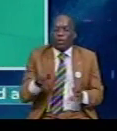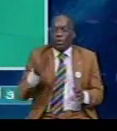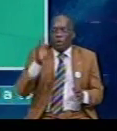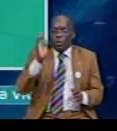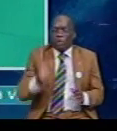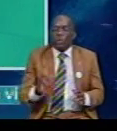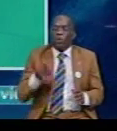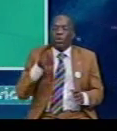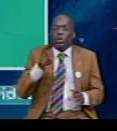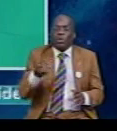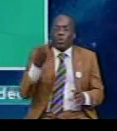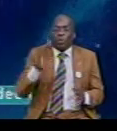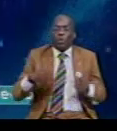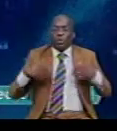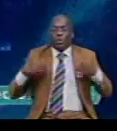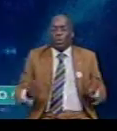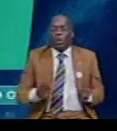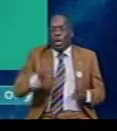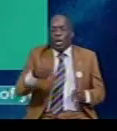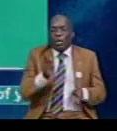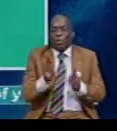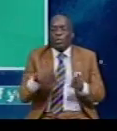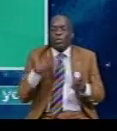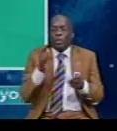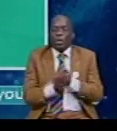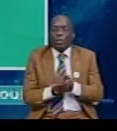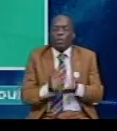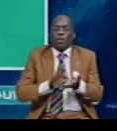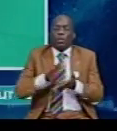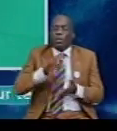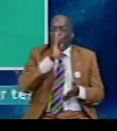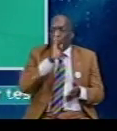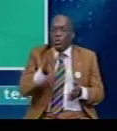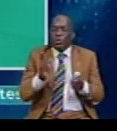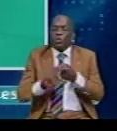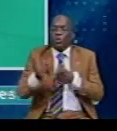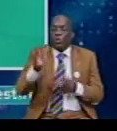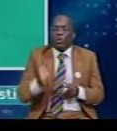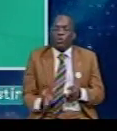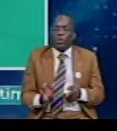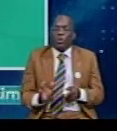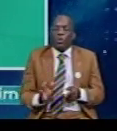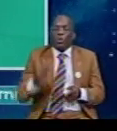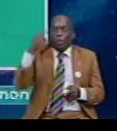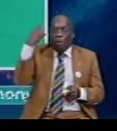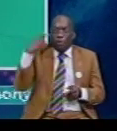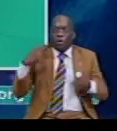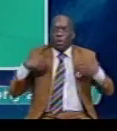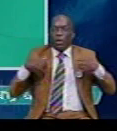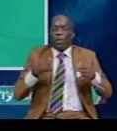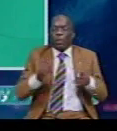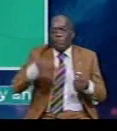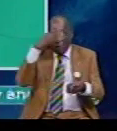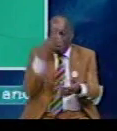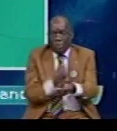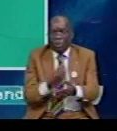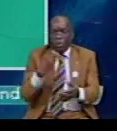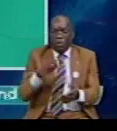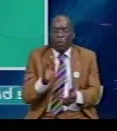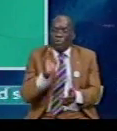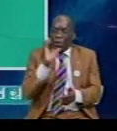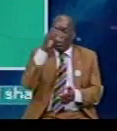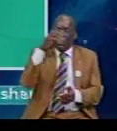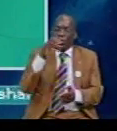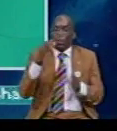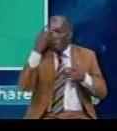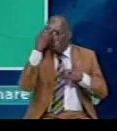Dora Oluwabode says, glory be to God Almighty for healing my son of strange sickness during